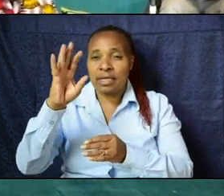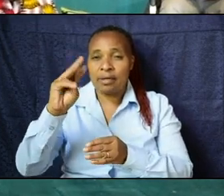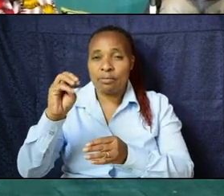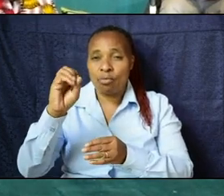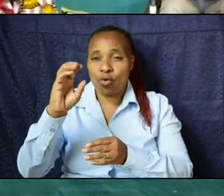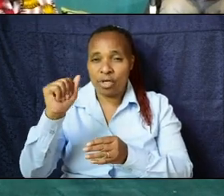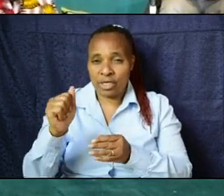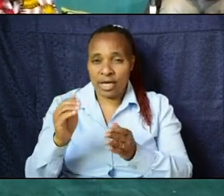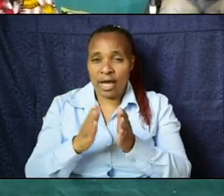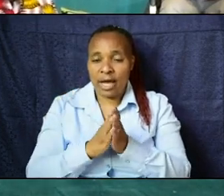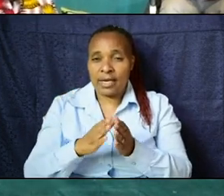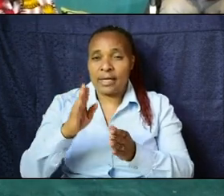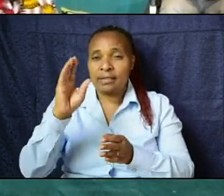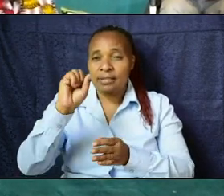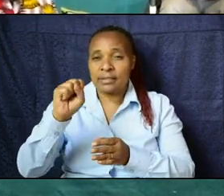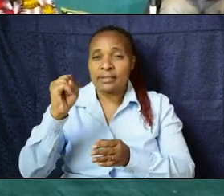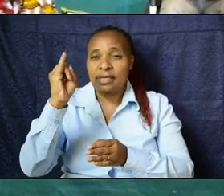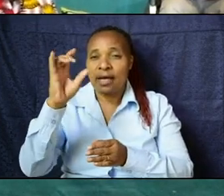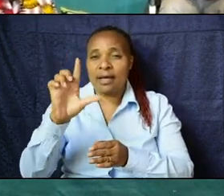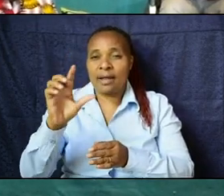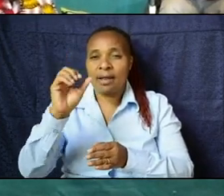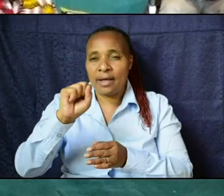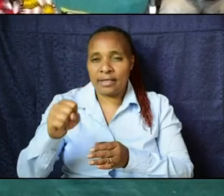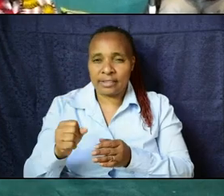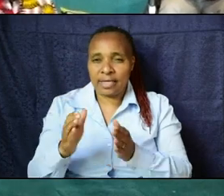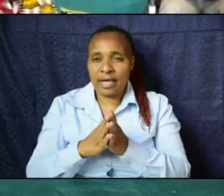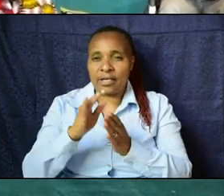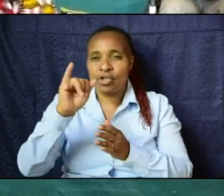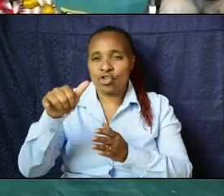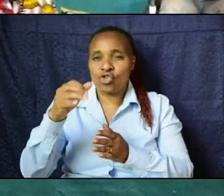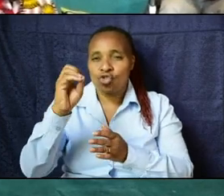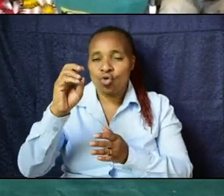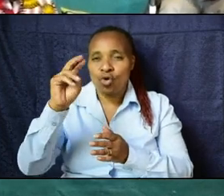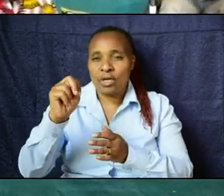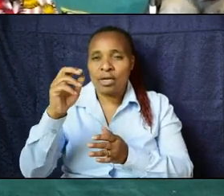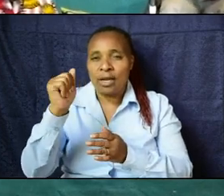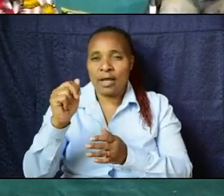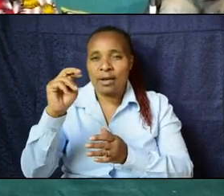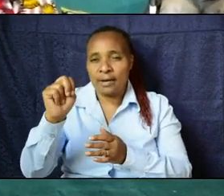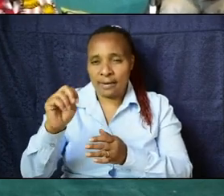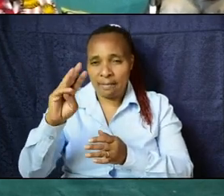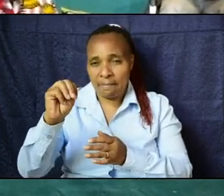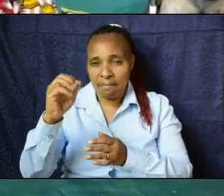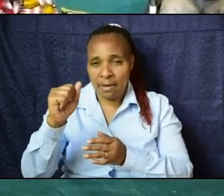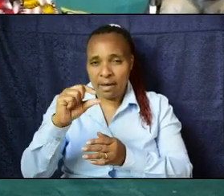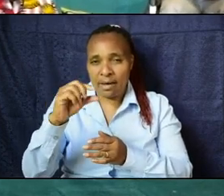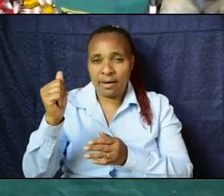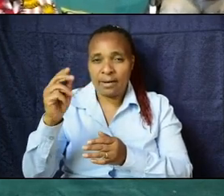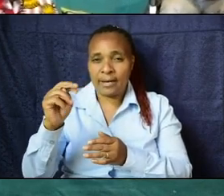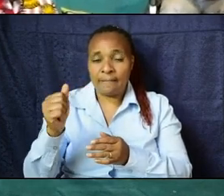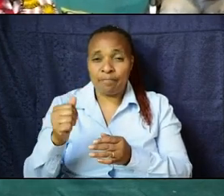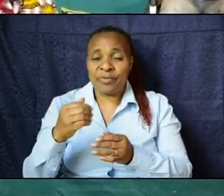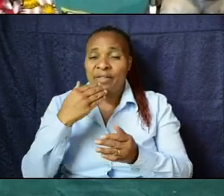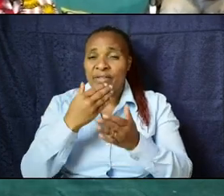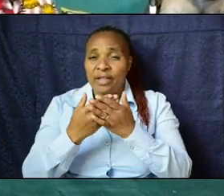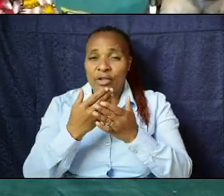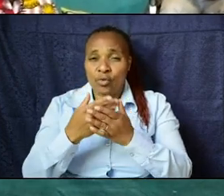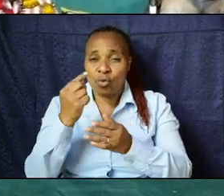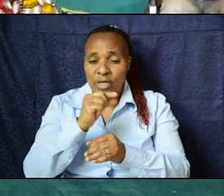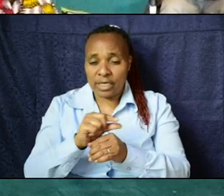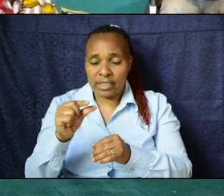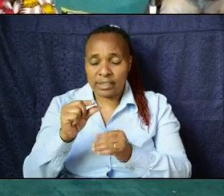name is Bendithian Silas. And I am Jonan Magana. Thank you so much. Grace will be happy to pray for